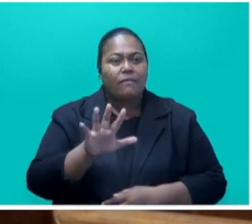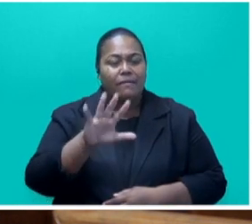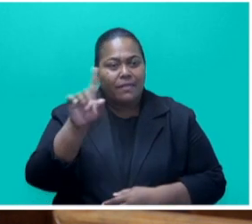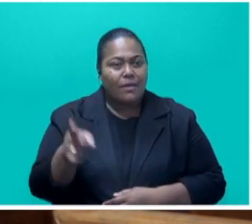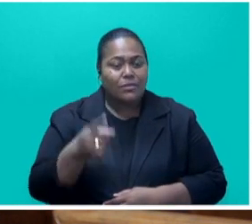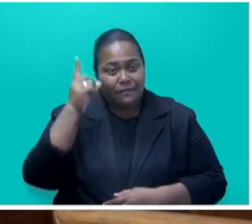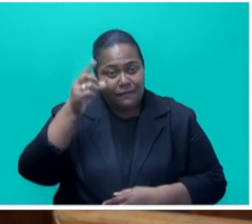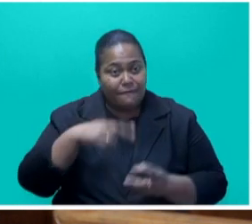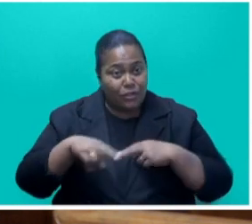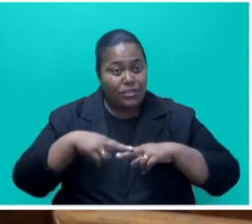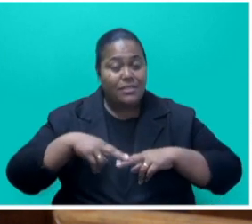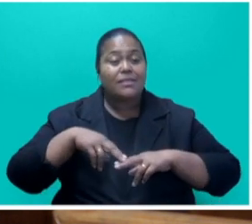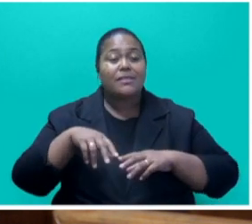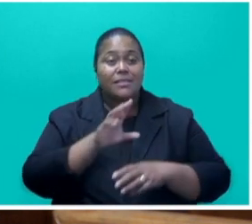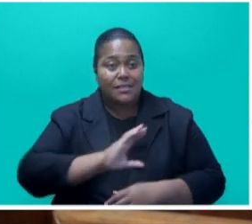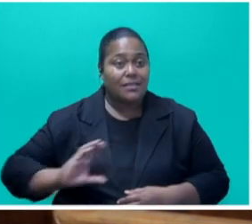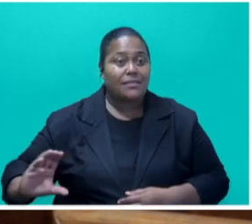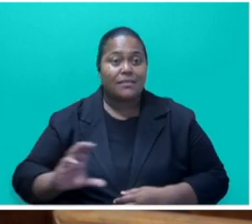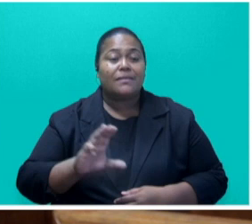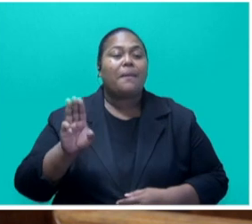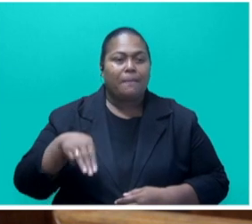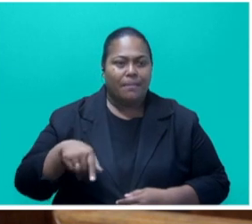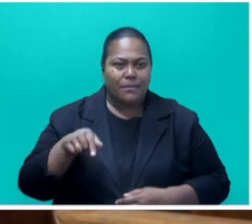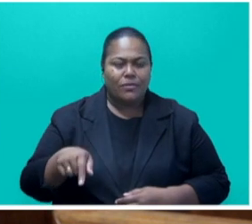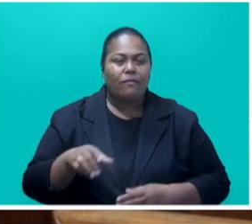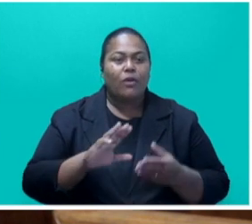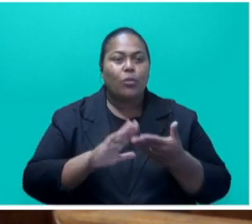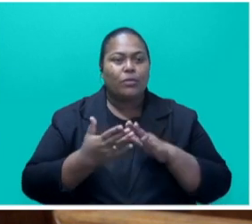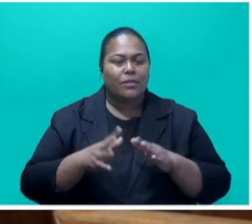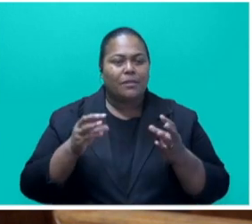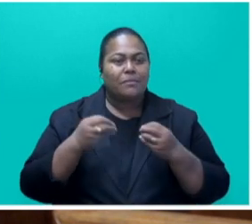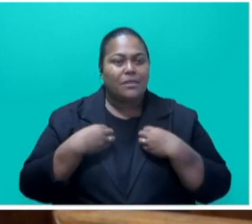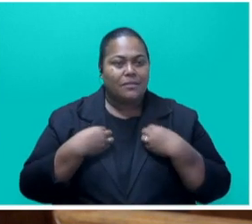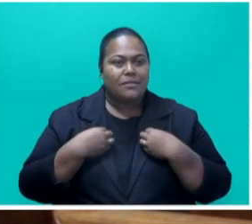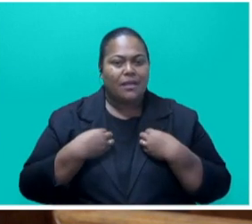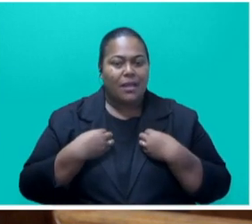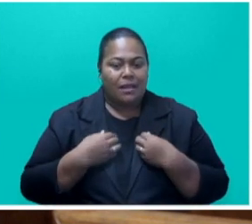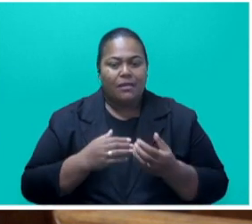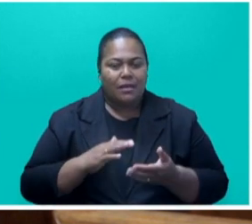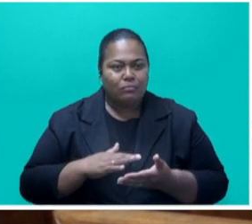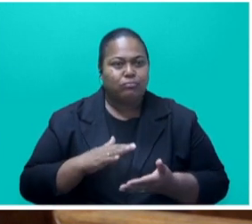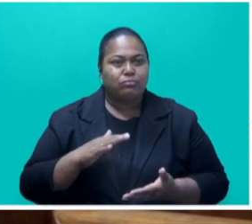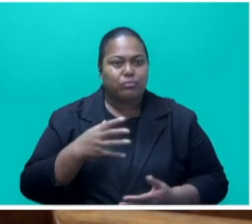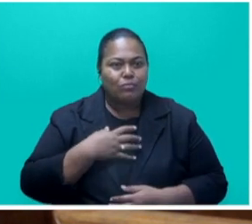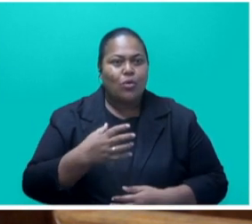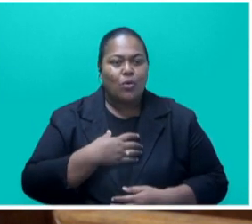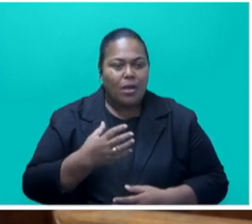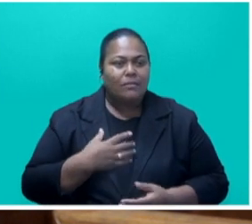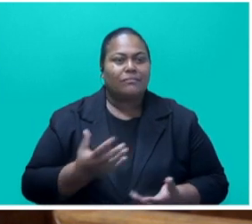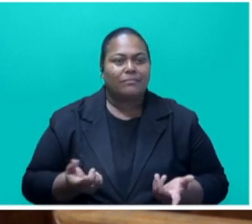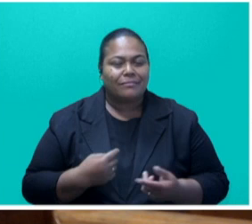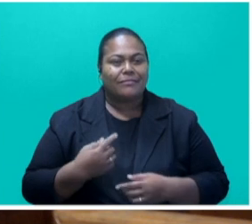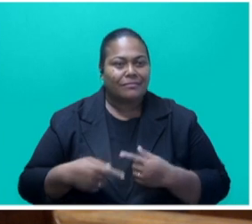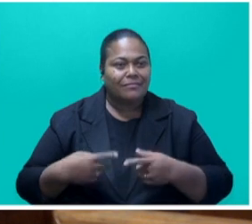members of cooperatives, and these numbers are continuing to grow. Just for the information